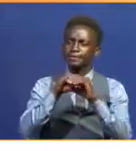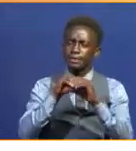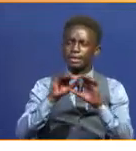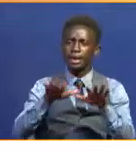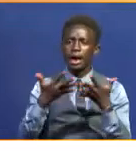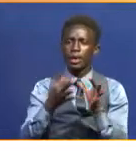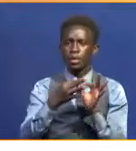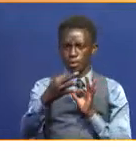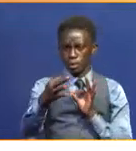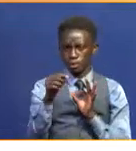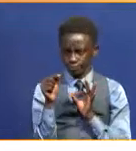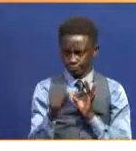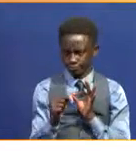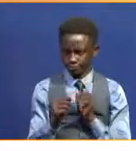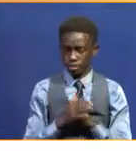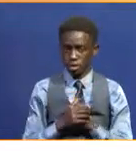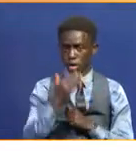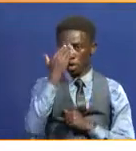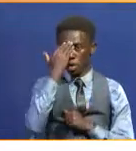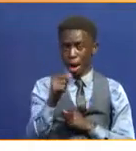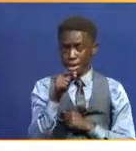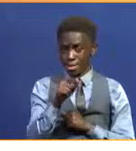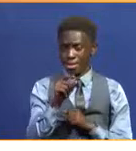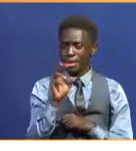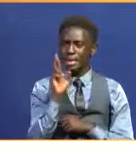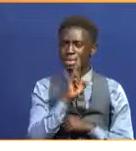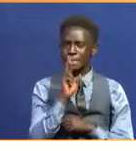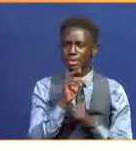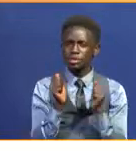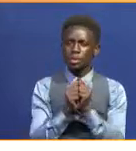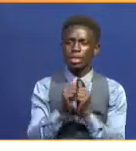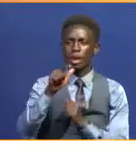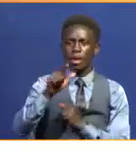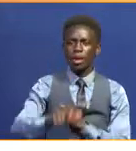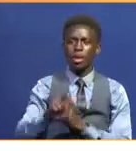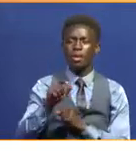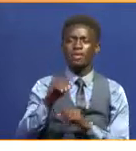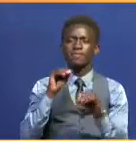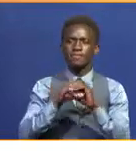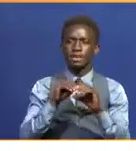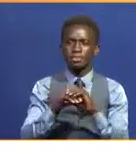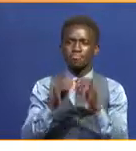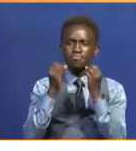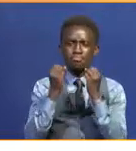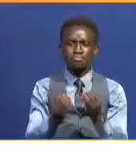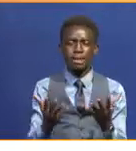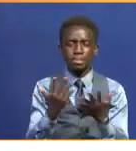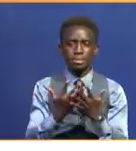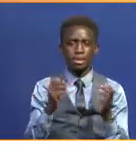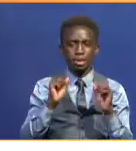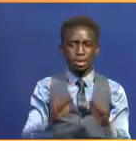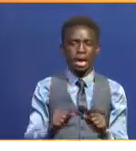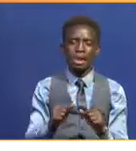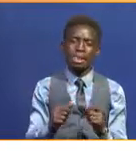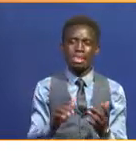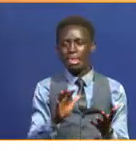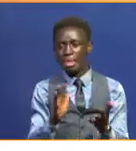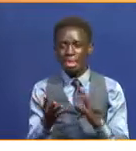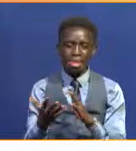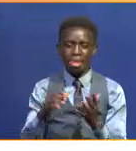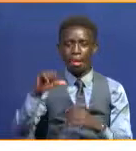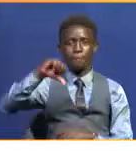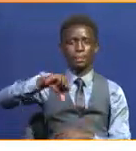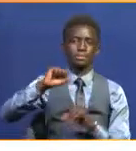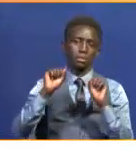Because there's a risk with longer investments because so many things could go bad in the middle. Shorter